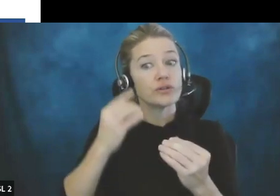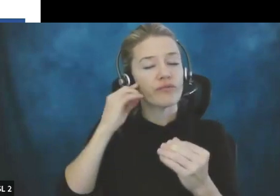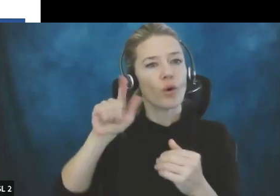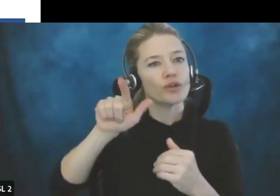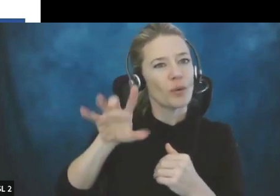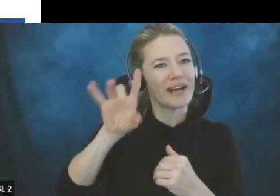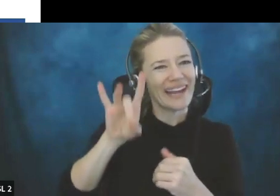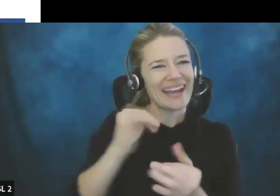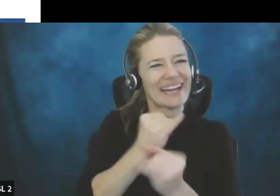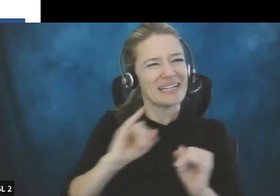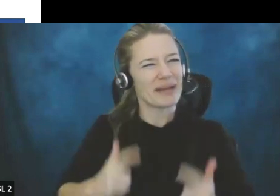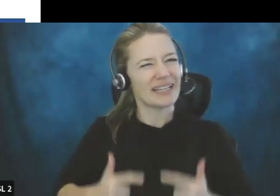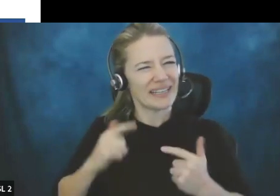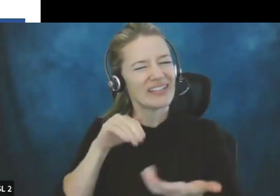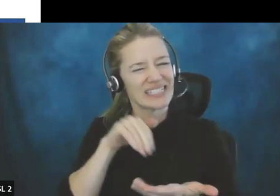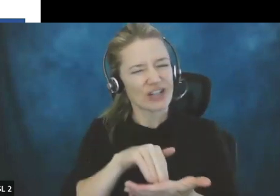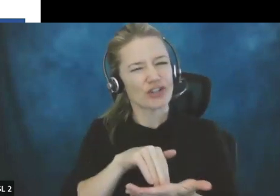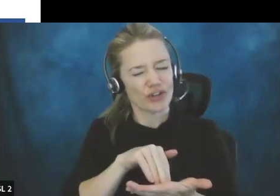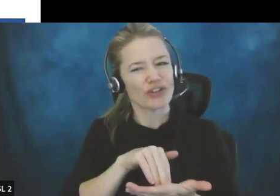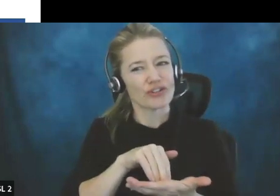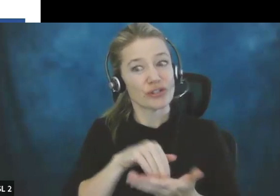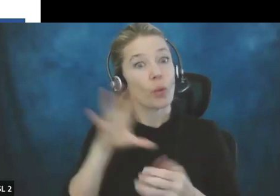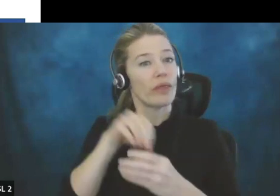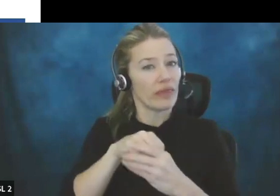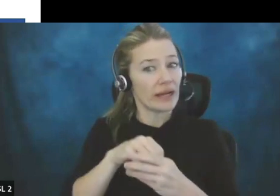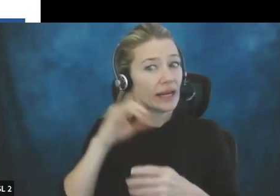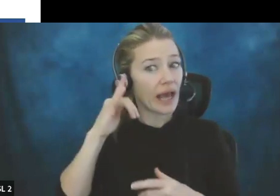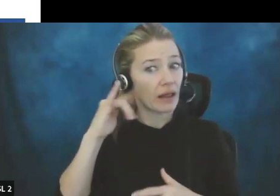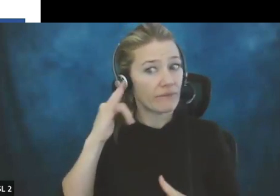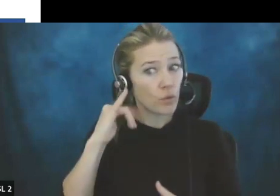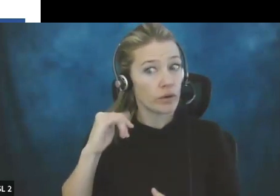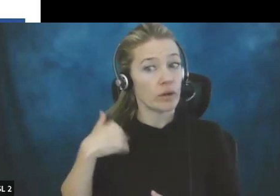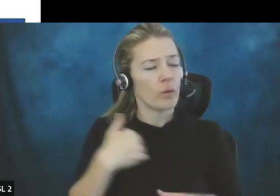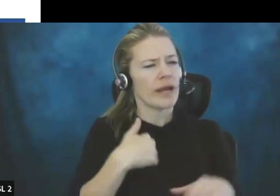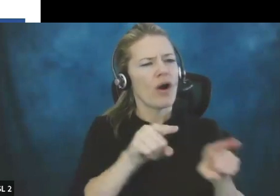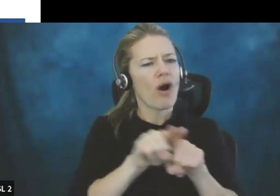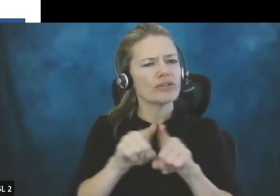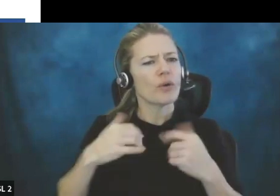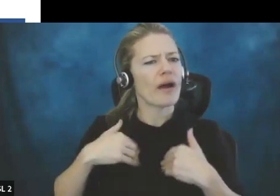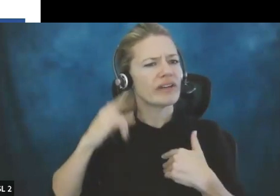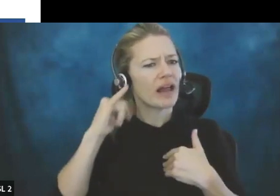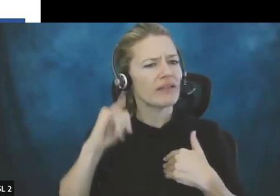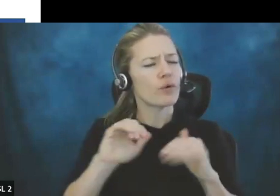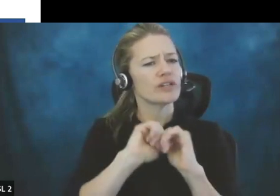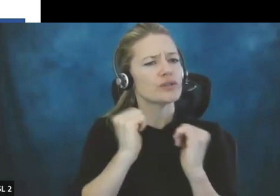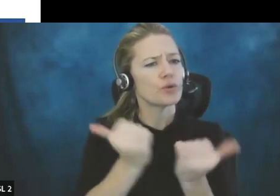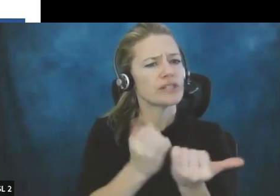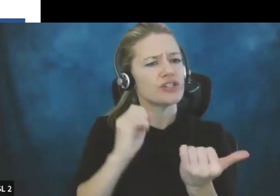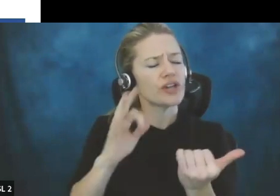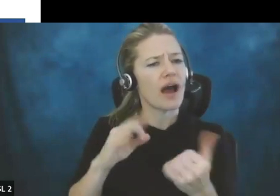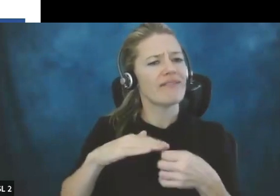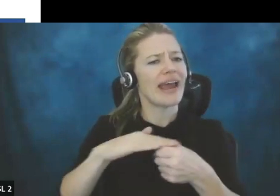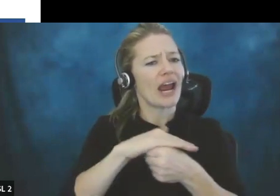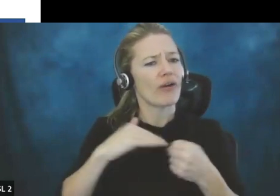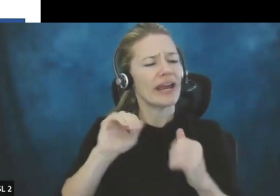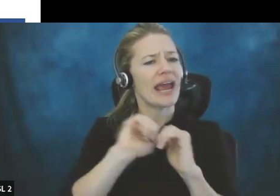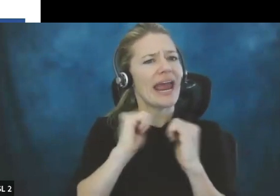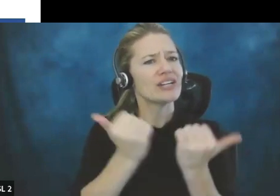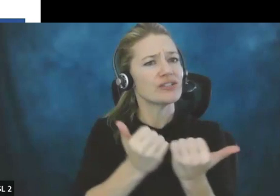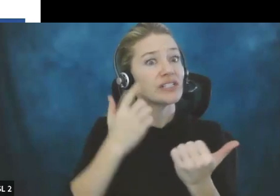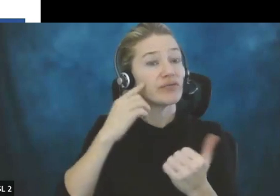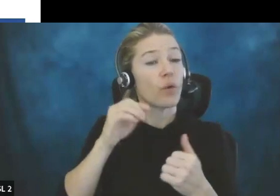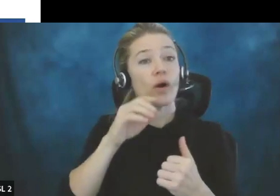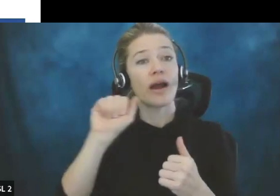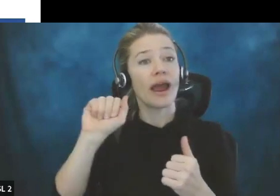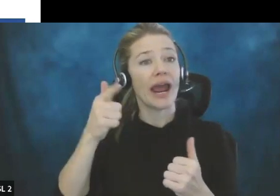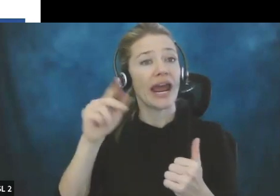organization for the 28 independent living centers in California. We also have the California Association of